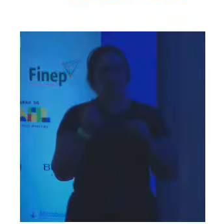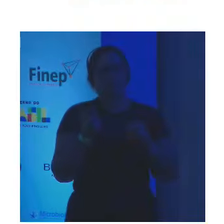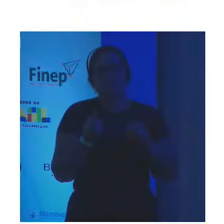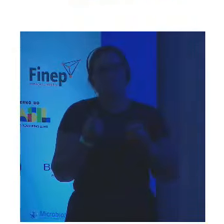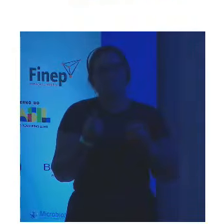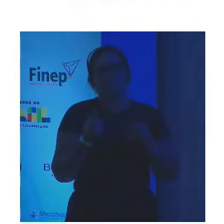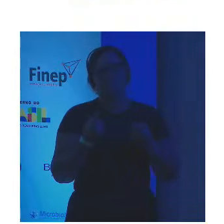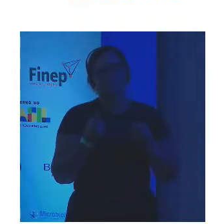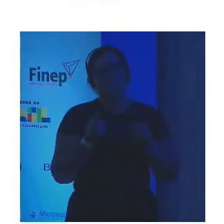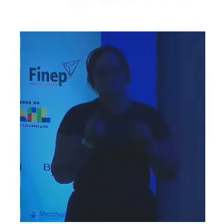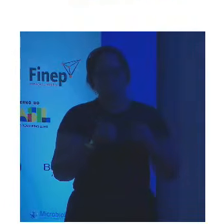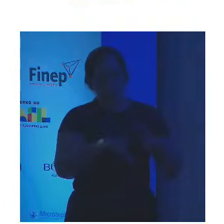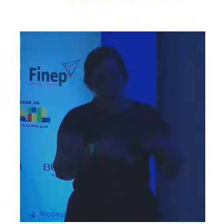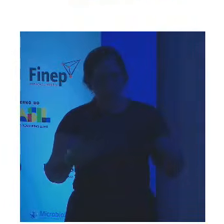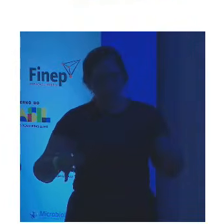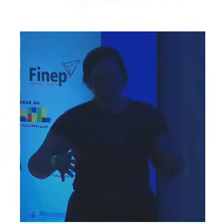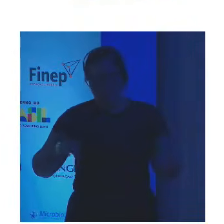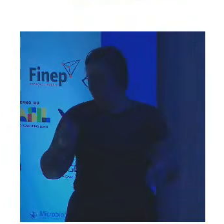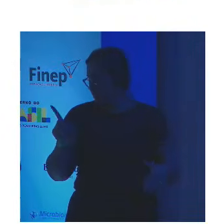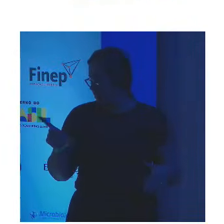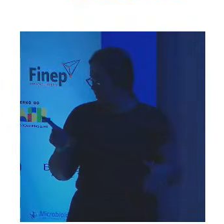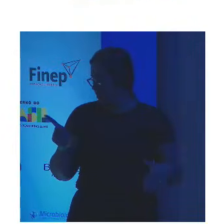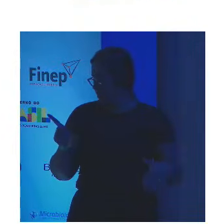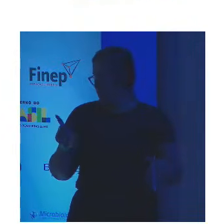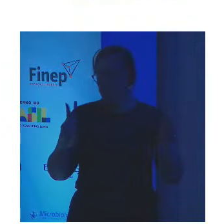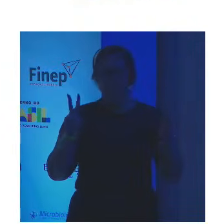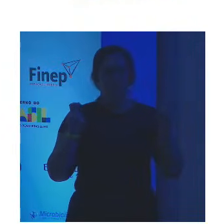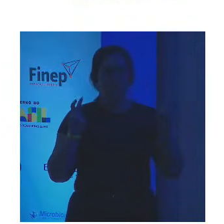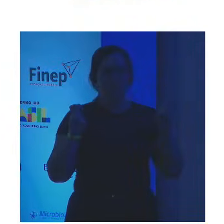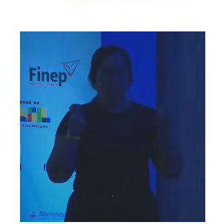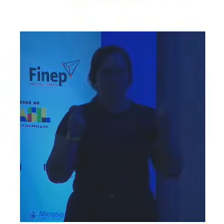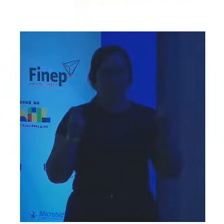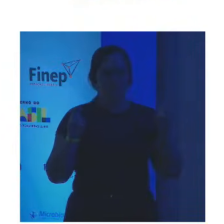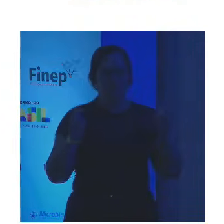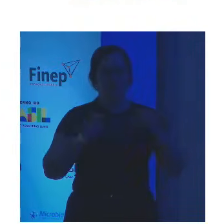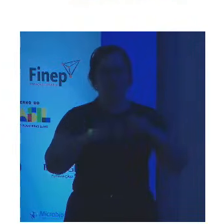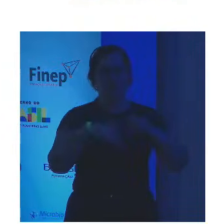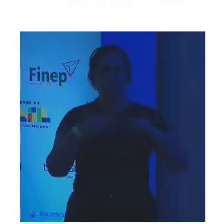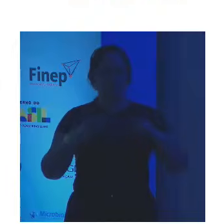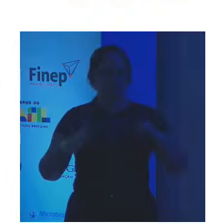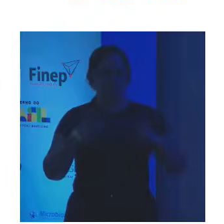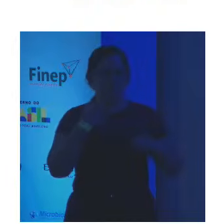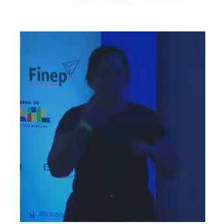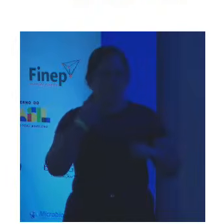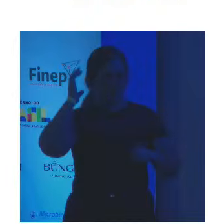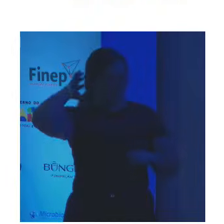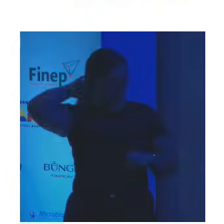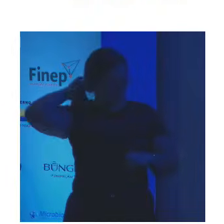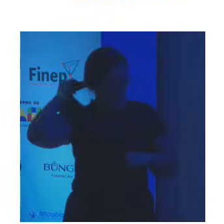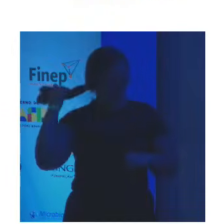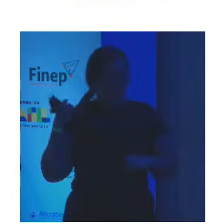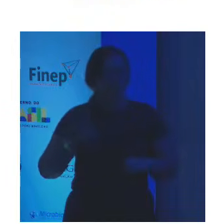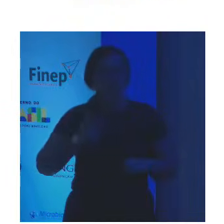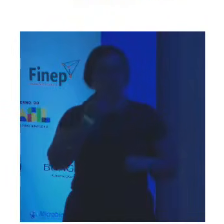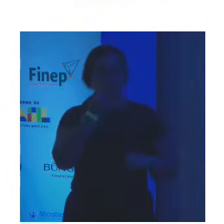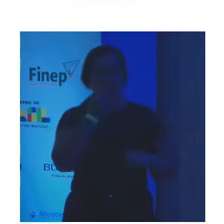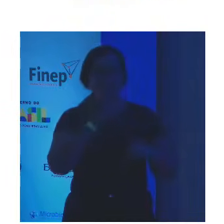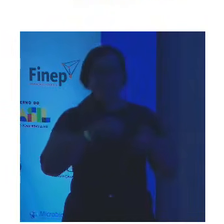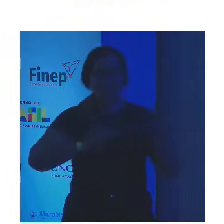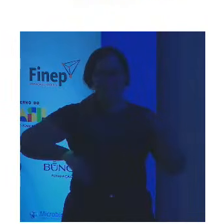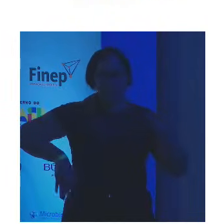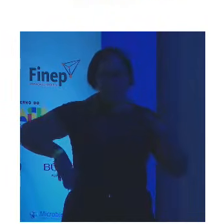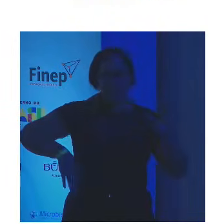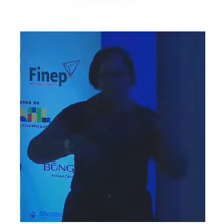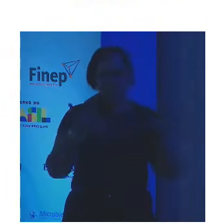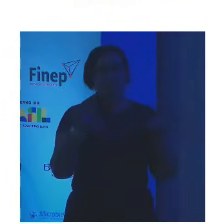It's Nice at the occasion of the UN Ocean Conference. I found a bottle of plastic in the beach. I mean, what is the probability that this plastic comes from Italy?